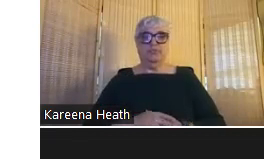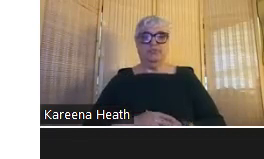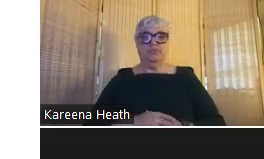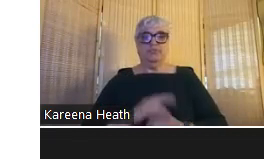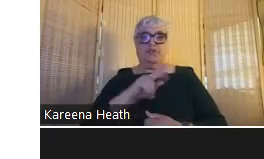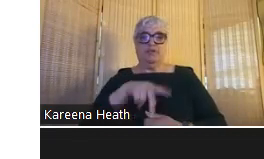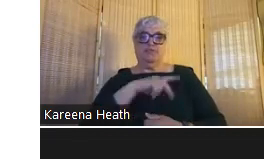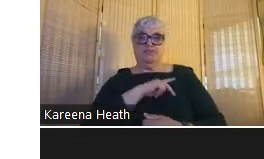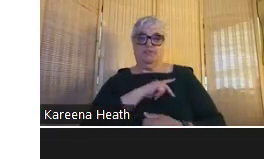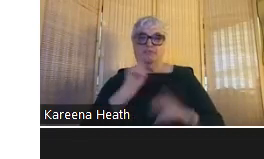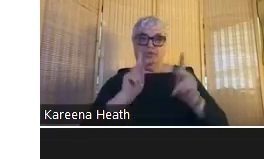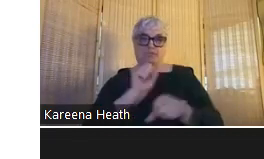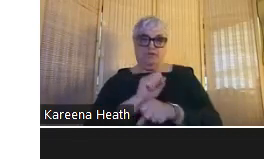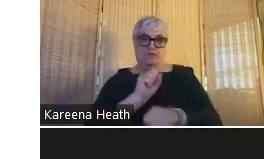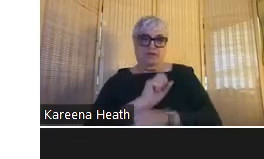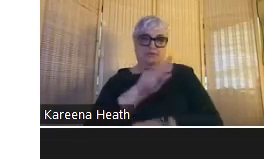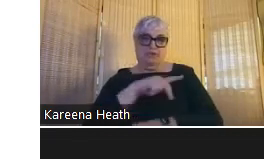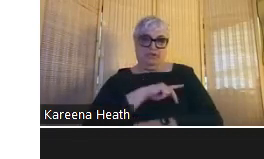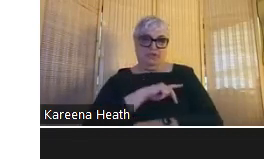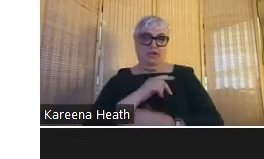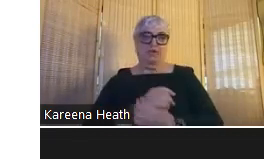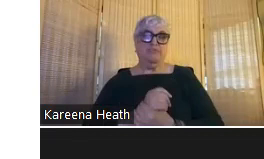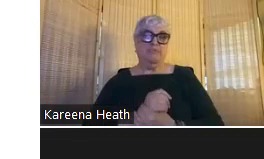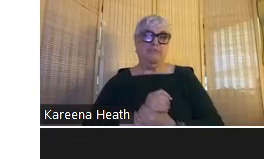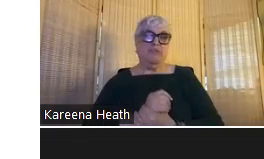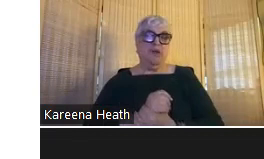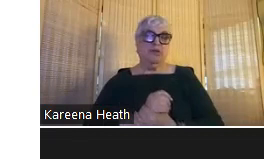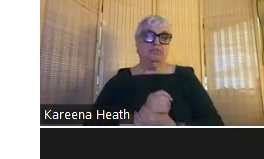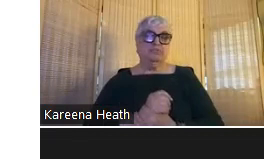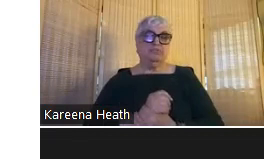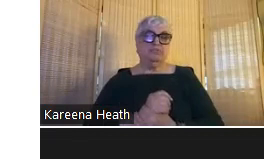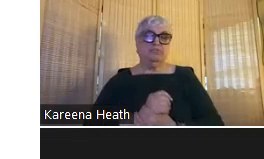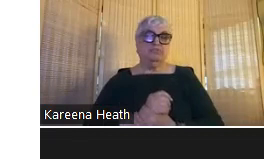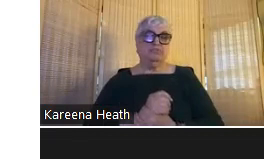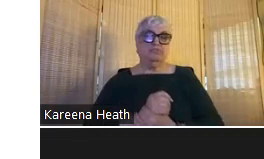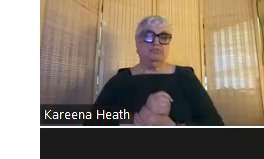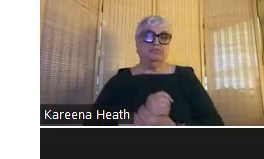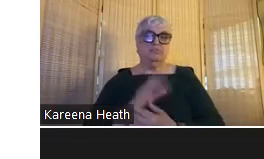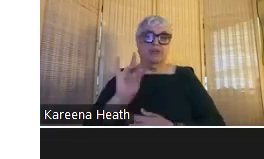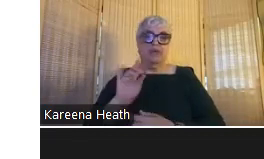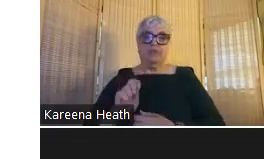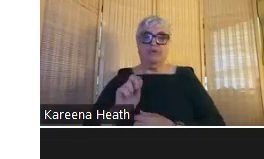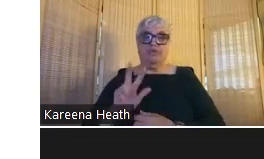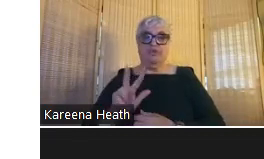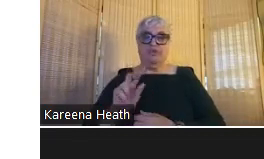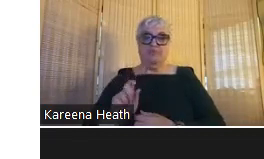Personnel requirements. Thank you, Heather. Part 8.3.2.